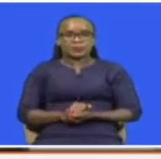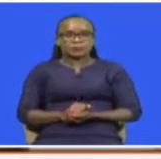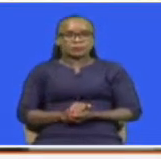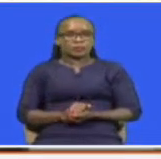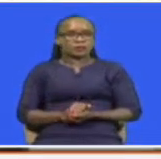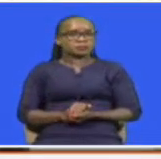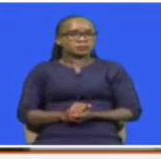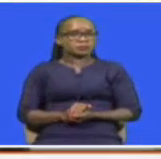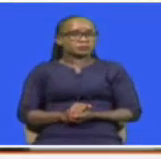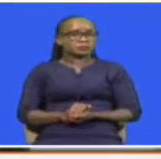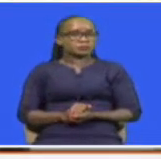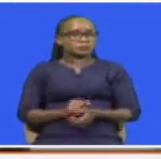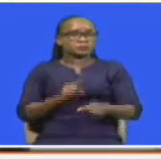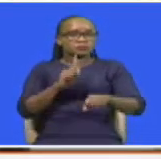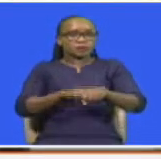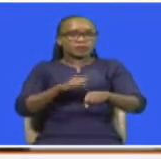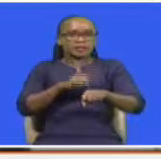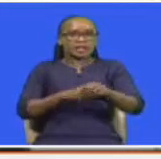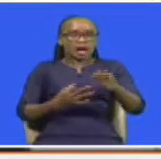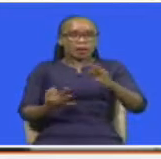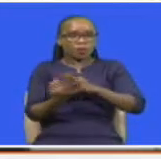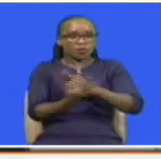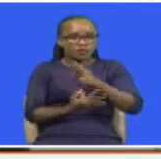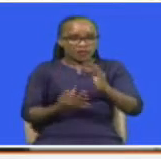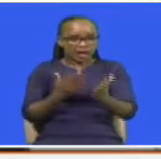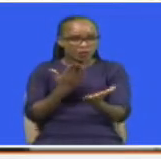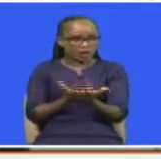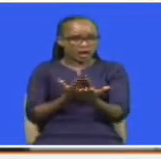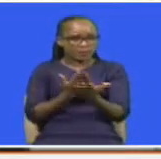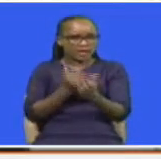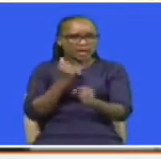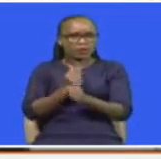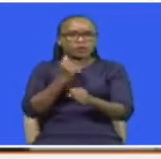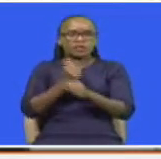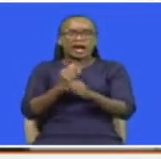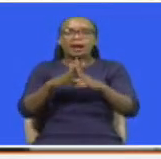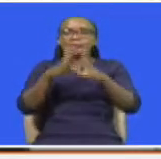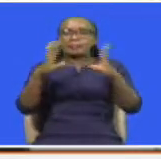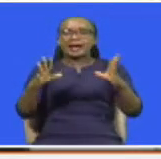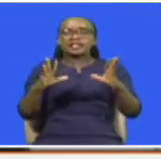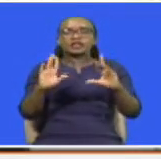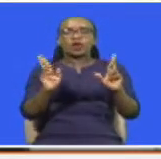By the time you file a petition, you have done so much already.